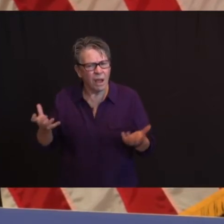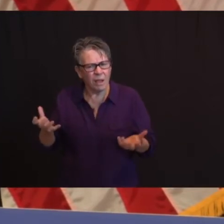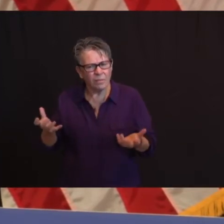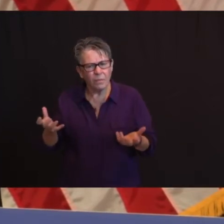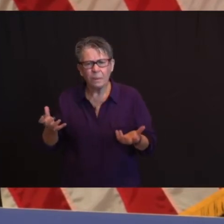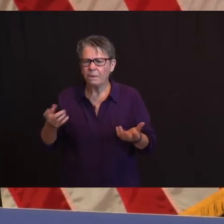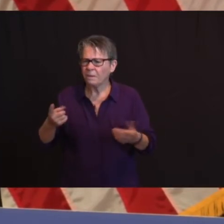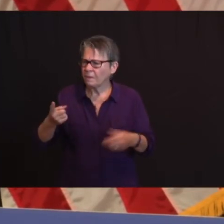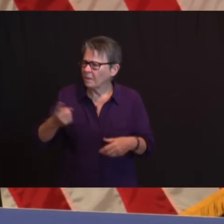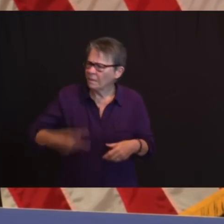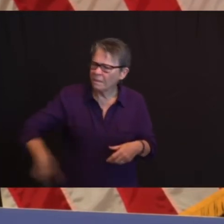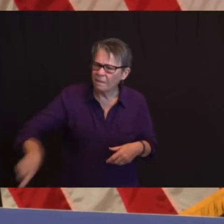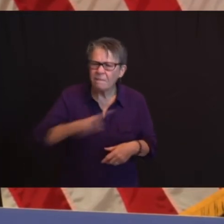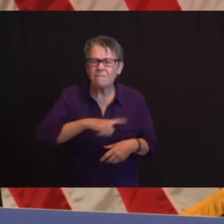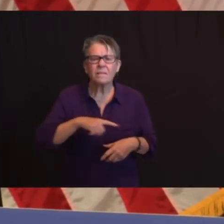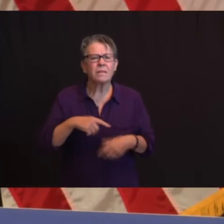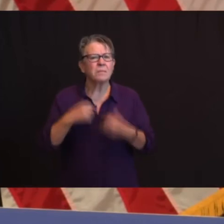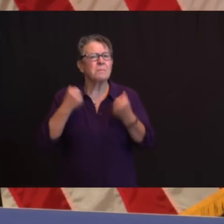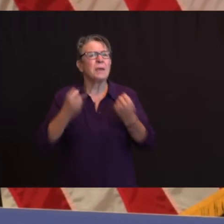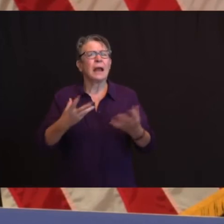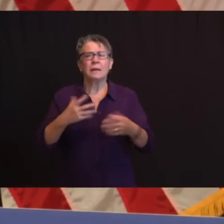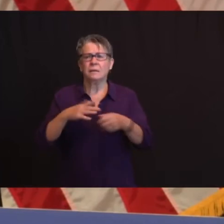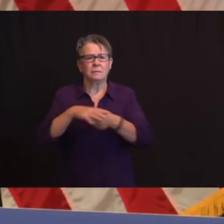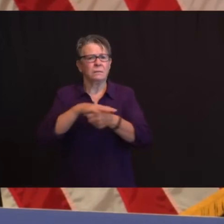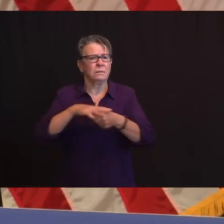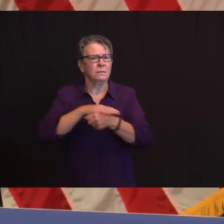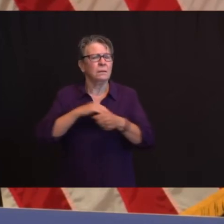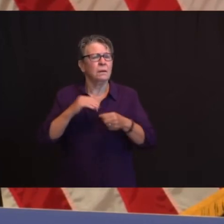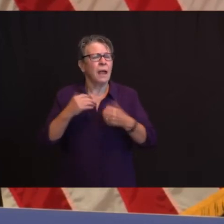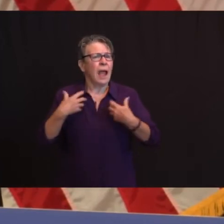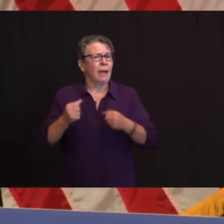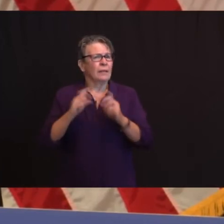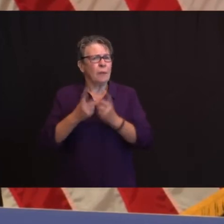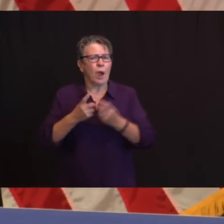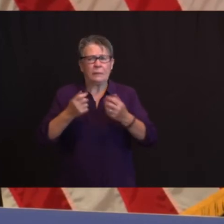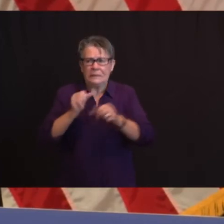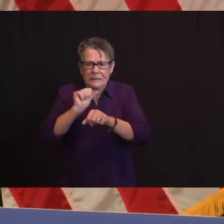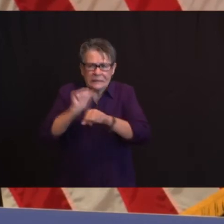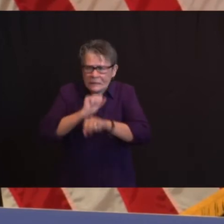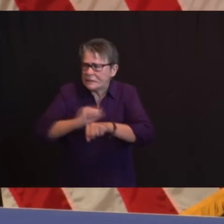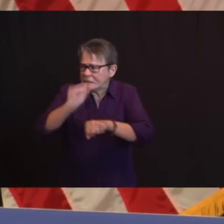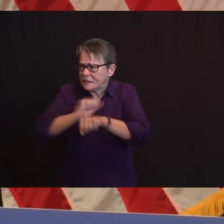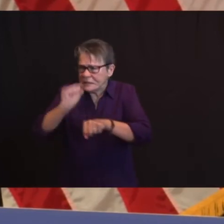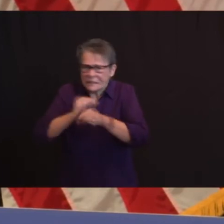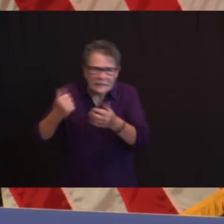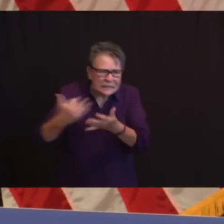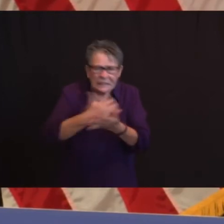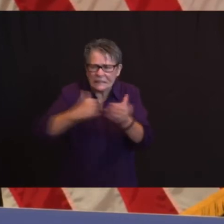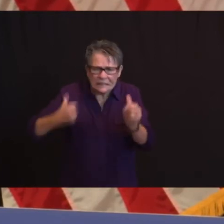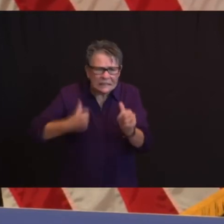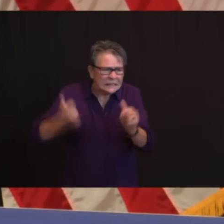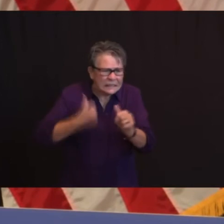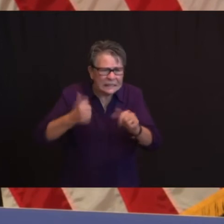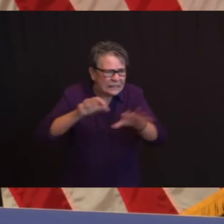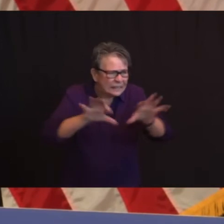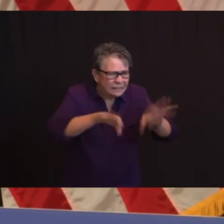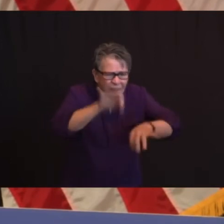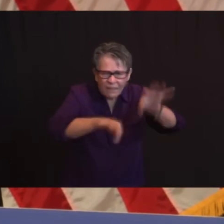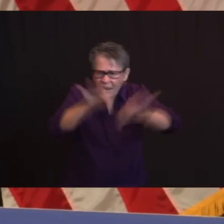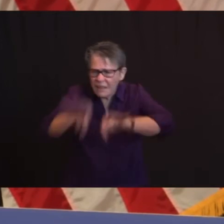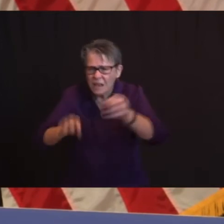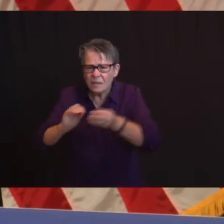because it still provides us a message to the public about the need to isolate. It provides us an indication that there's